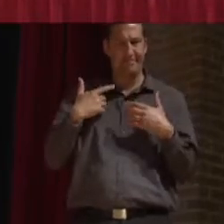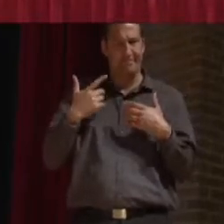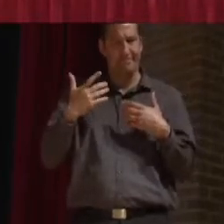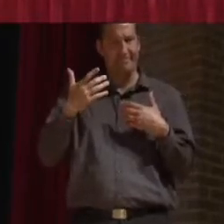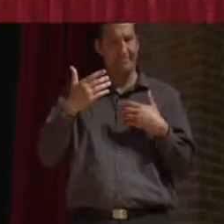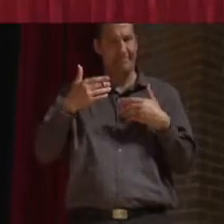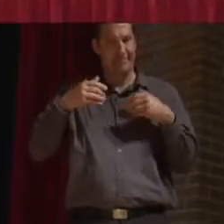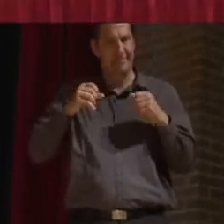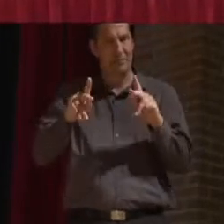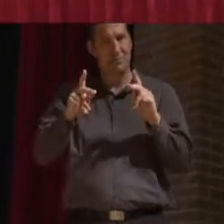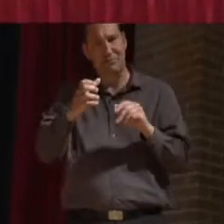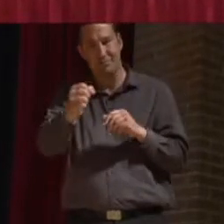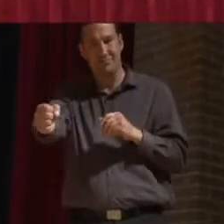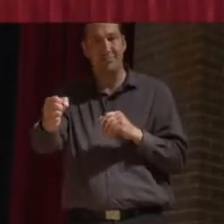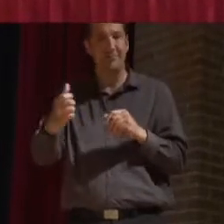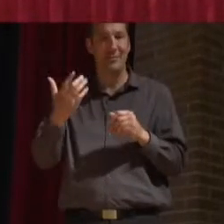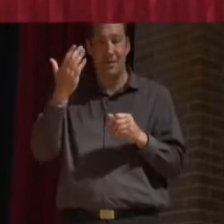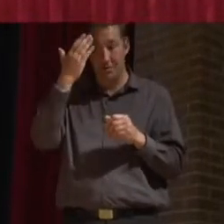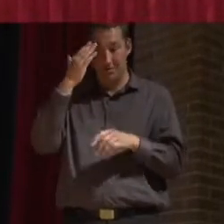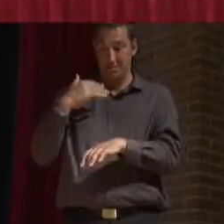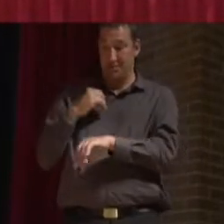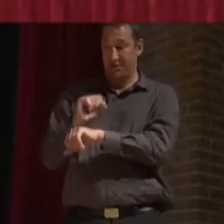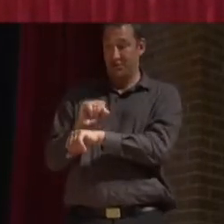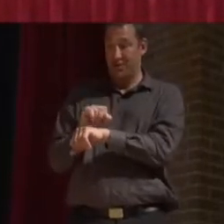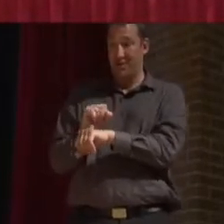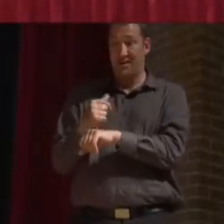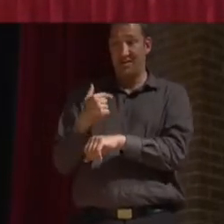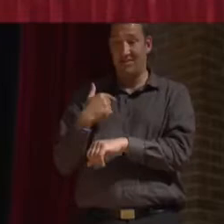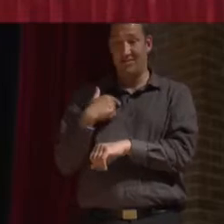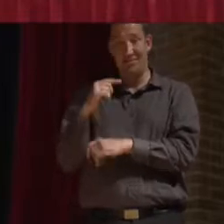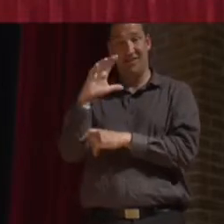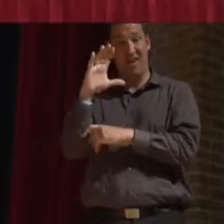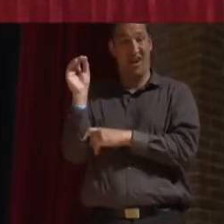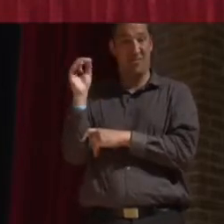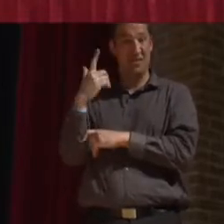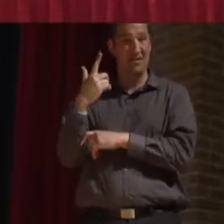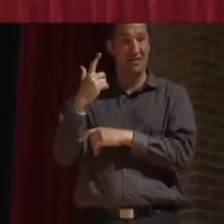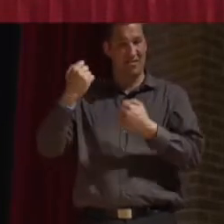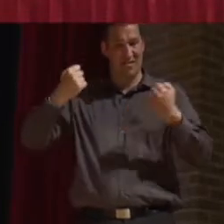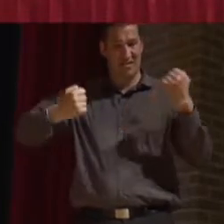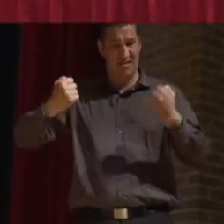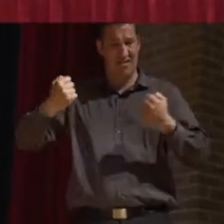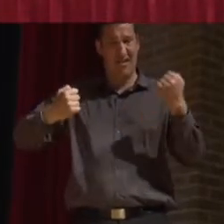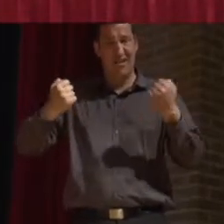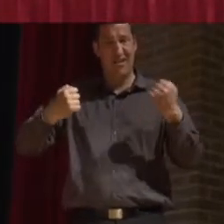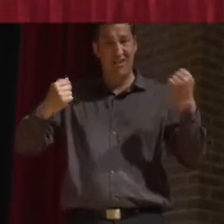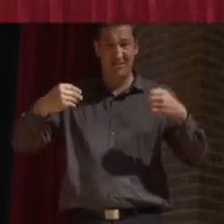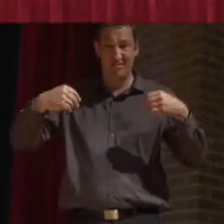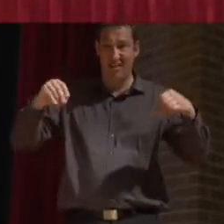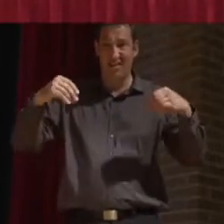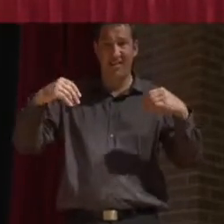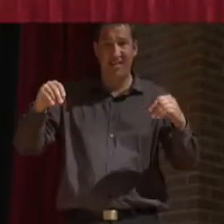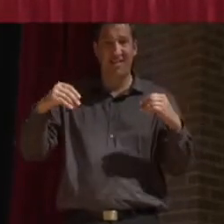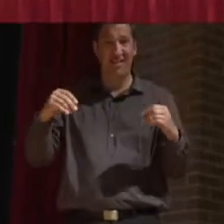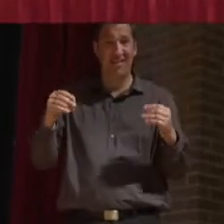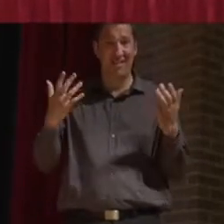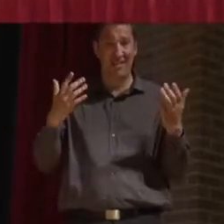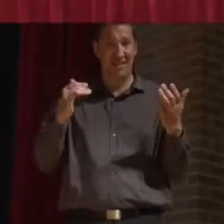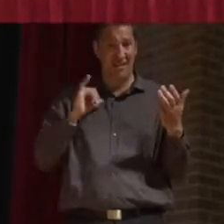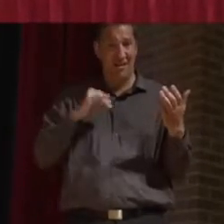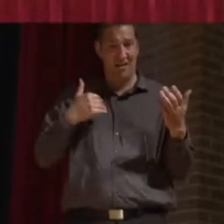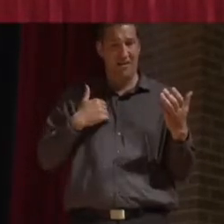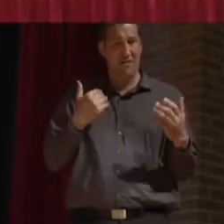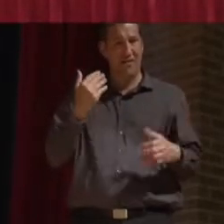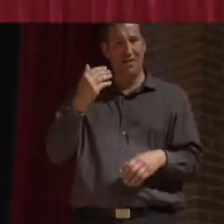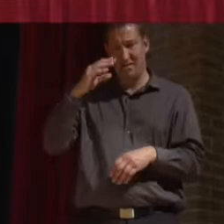know, what we do is that we've got cars that are, I mean, I've got a 14-year-old